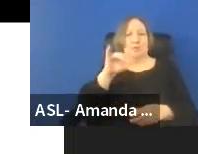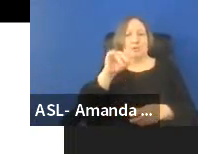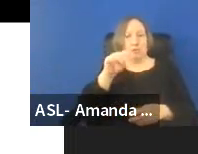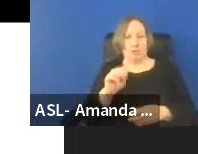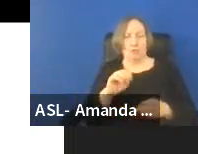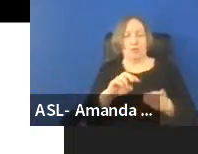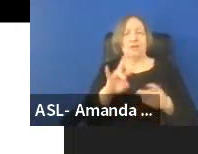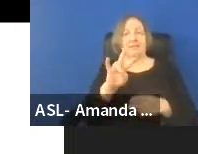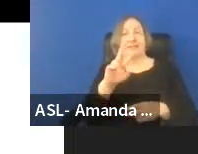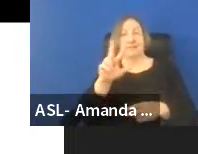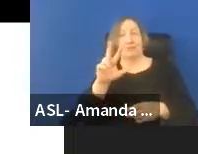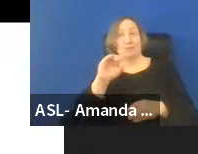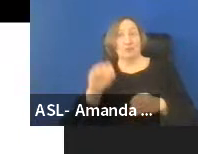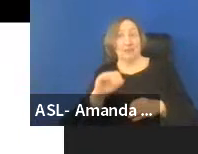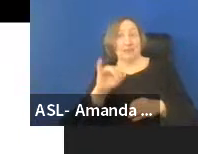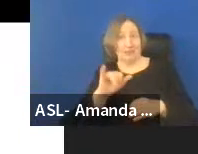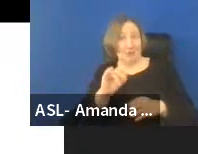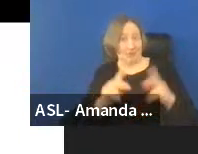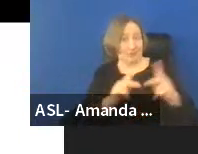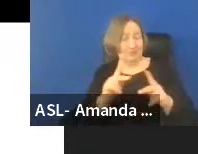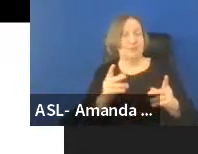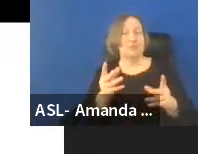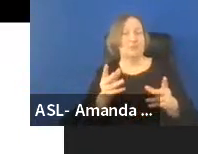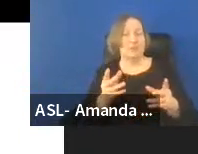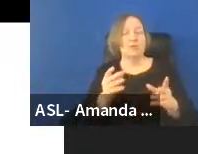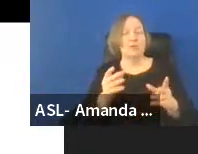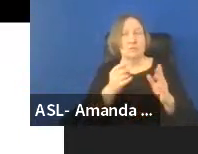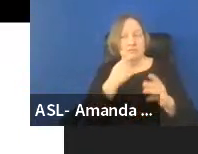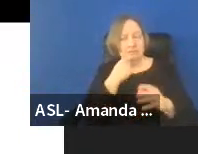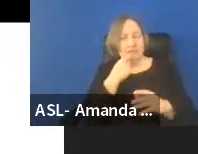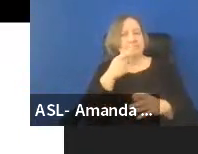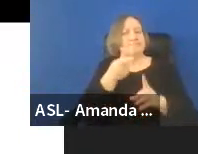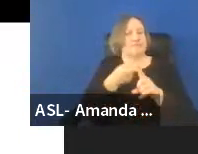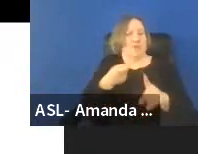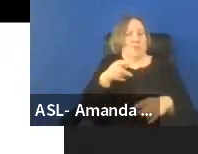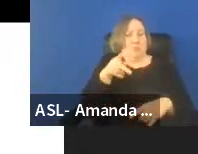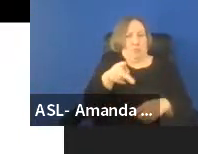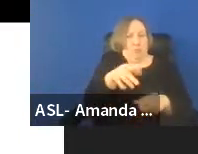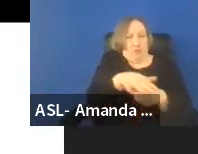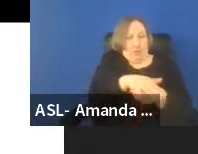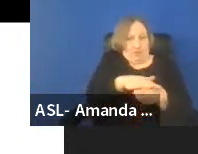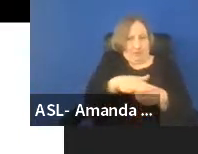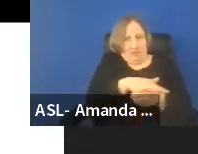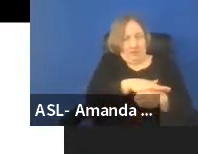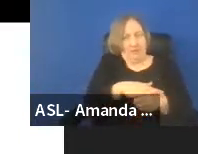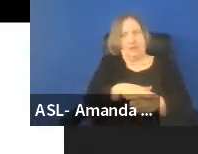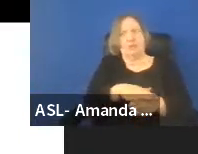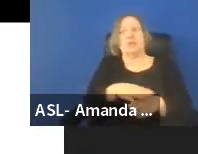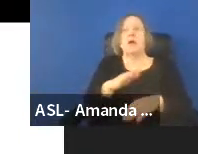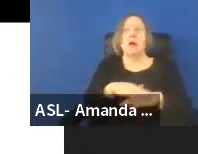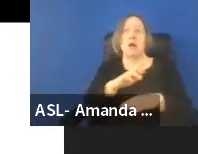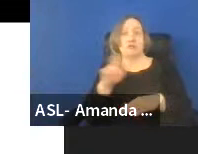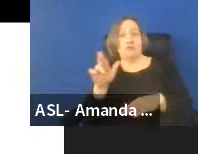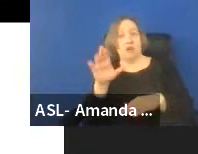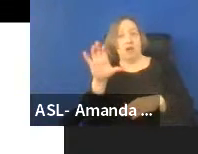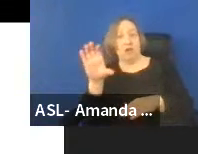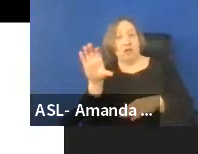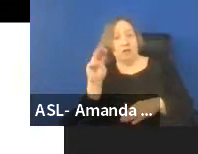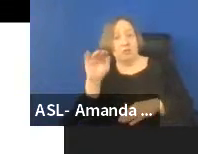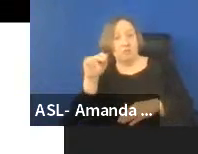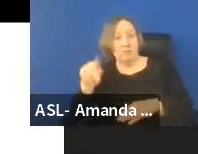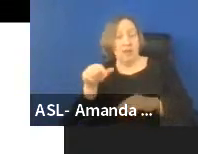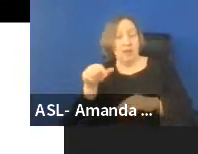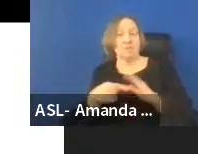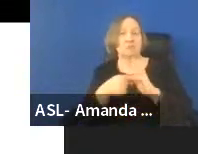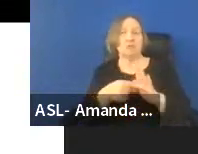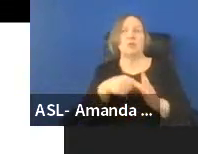73% of those individuals provided Portland zip codes. The map on the right shows the Portland